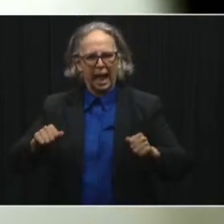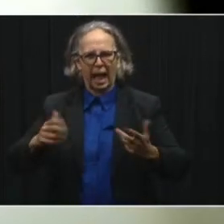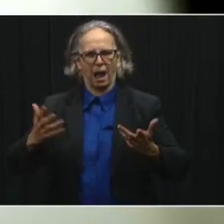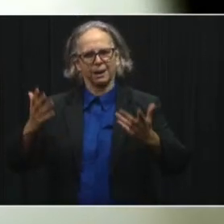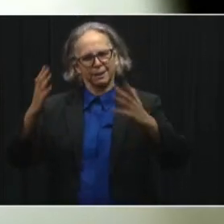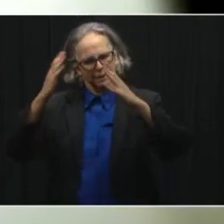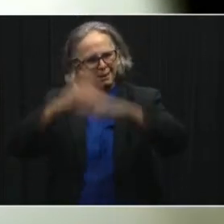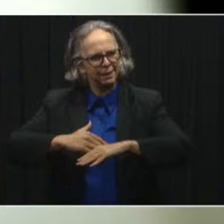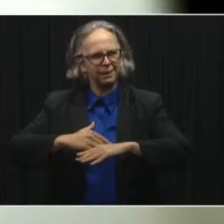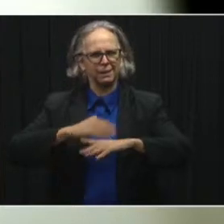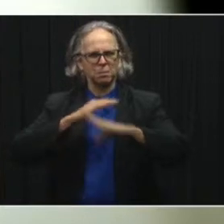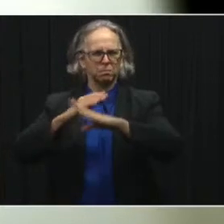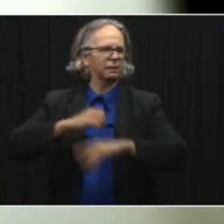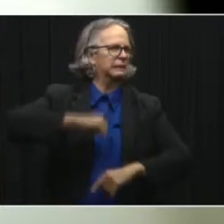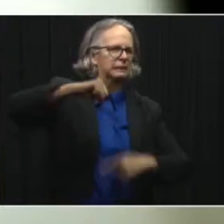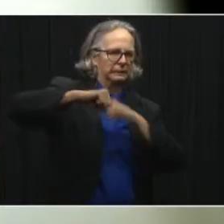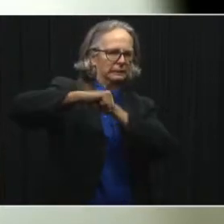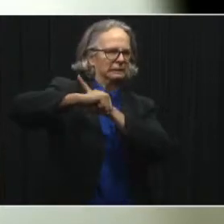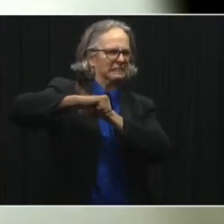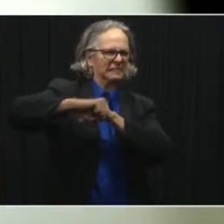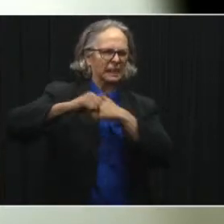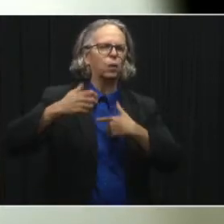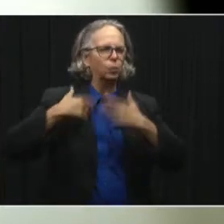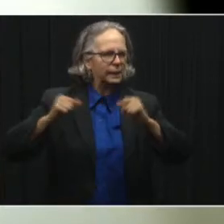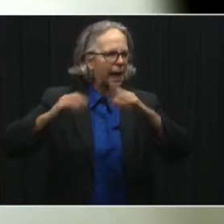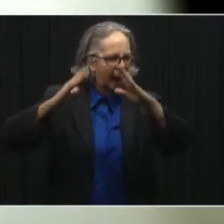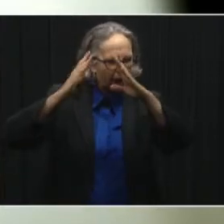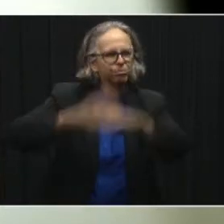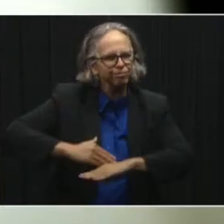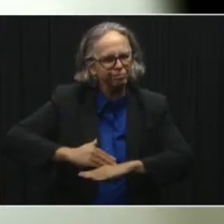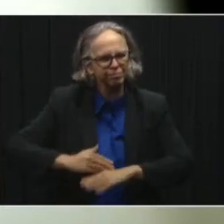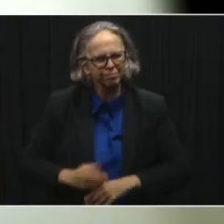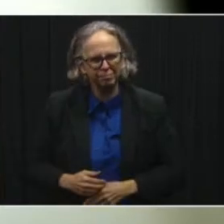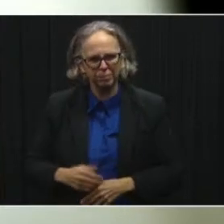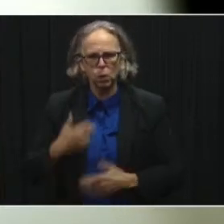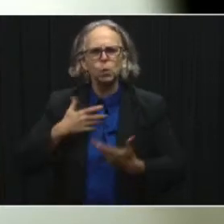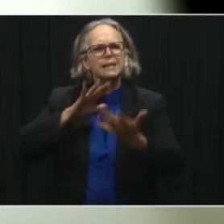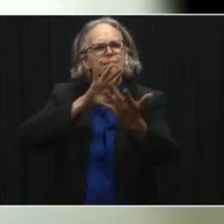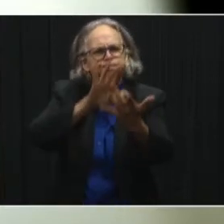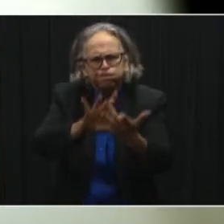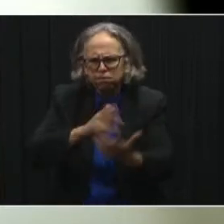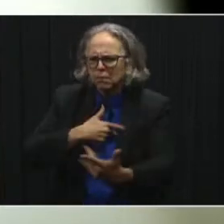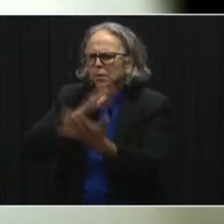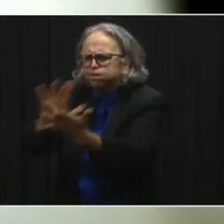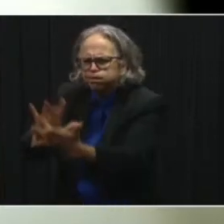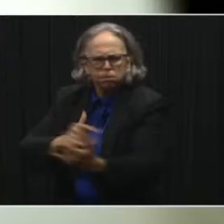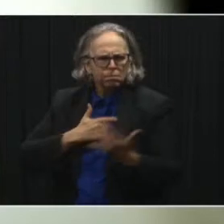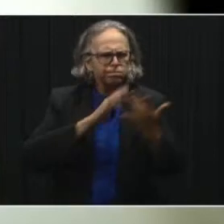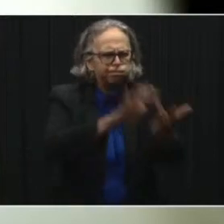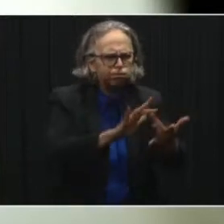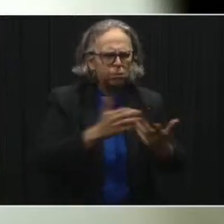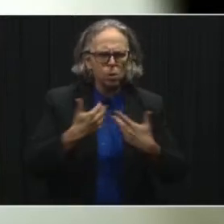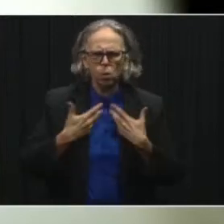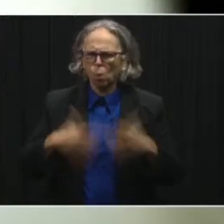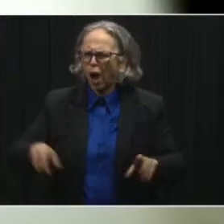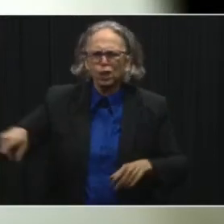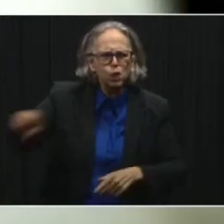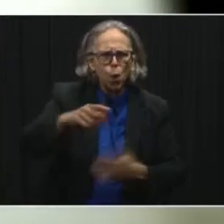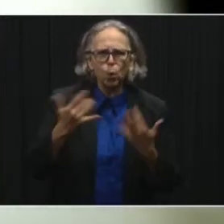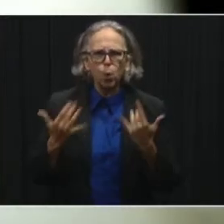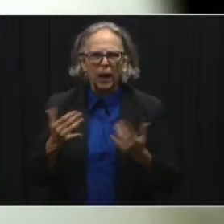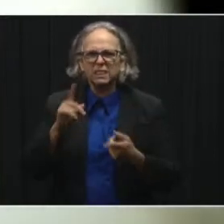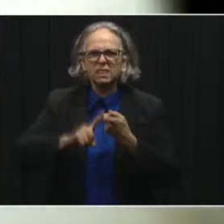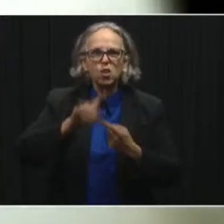on reaching them so that they don't make that decision after seeing one of their family or friends die, that would be a